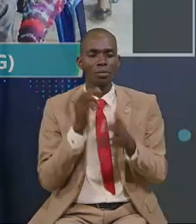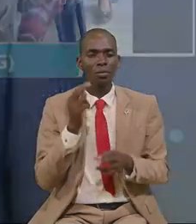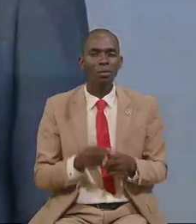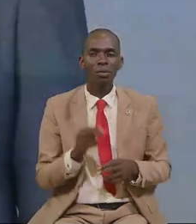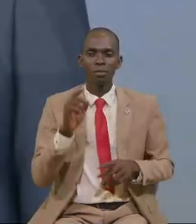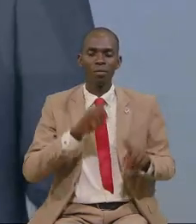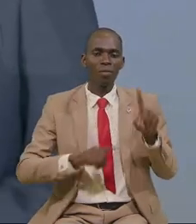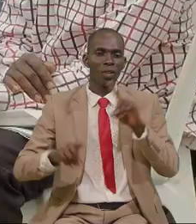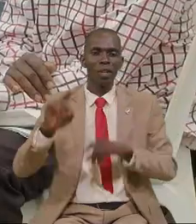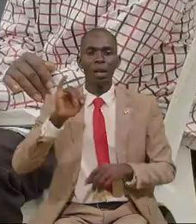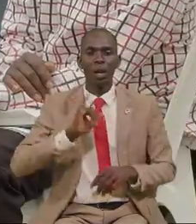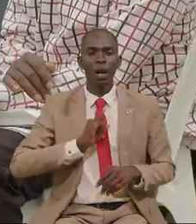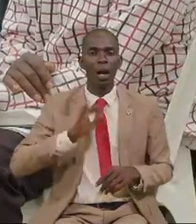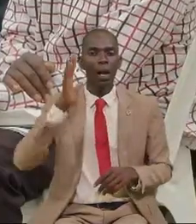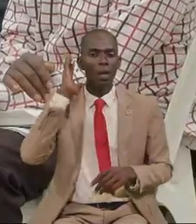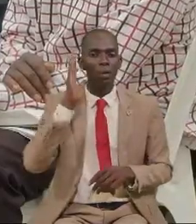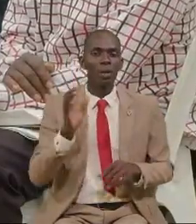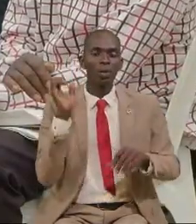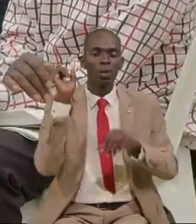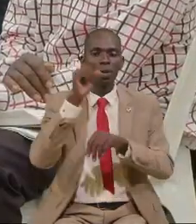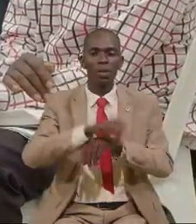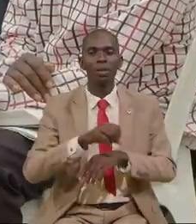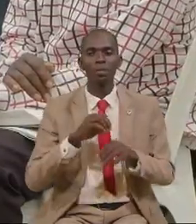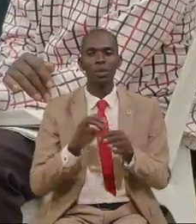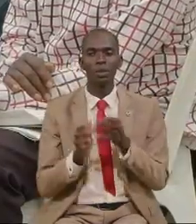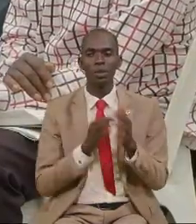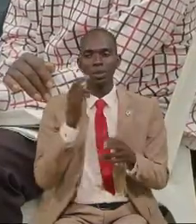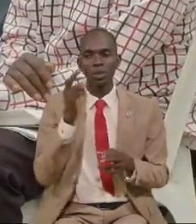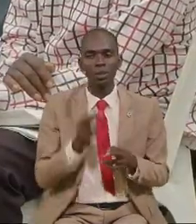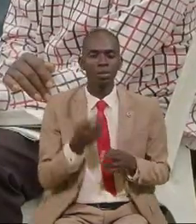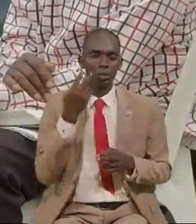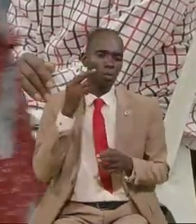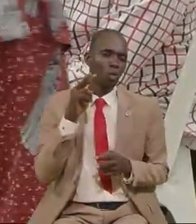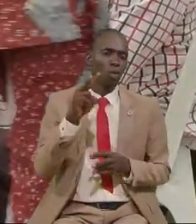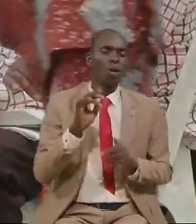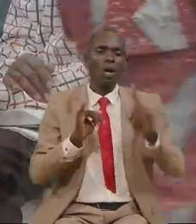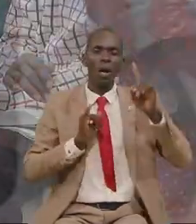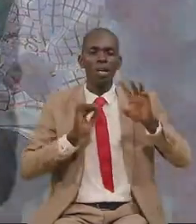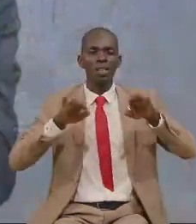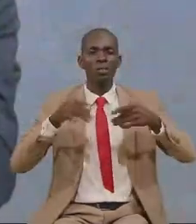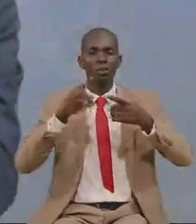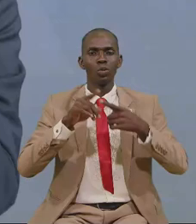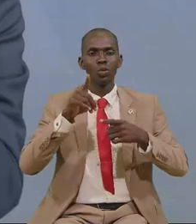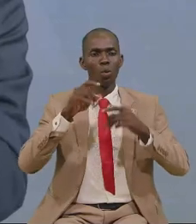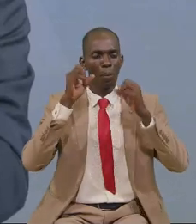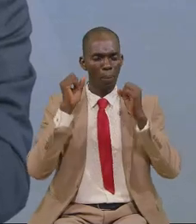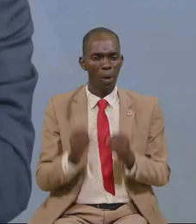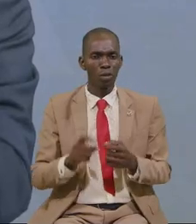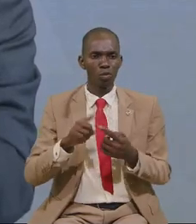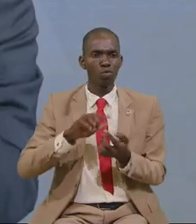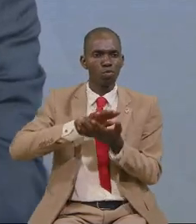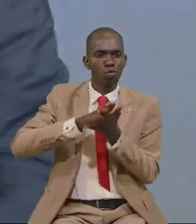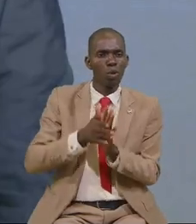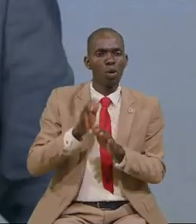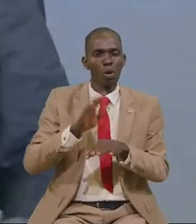will overcome. Behold, I give unto you power to tread on serpents